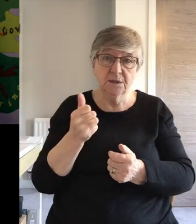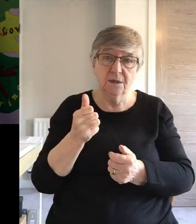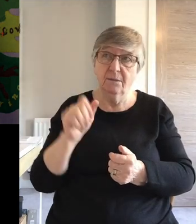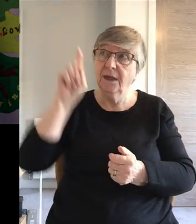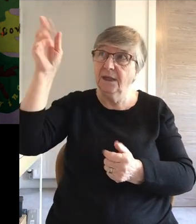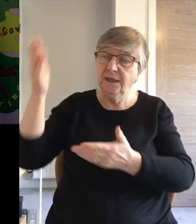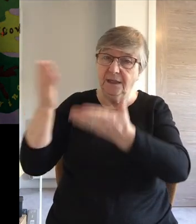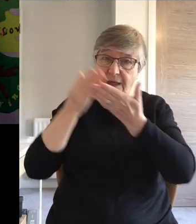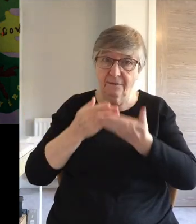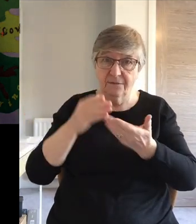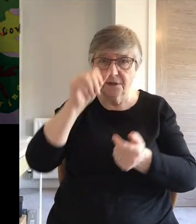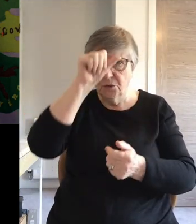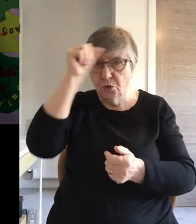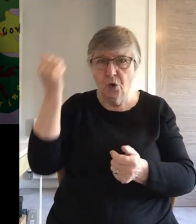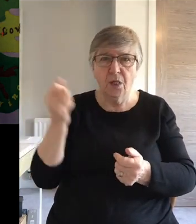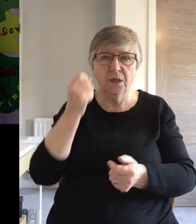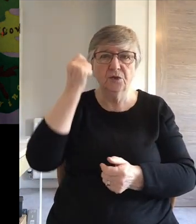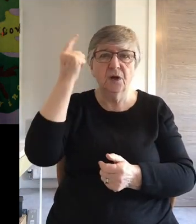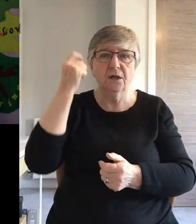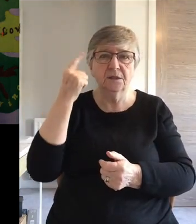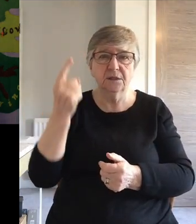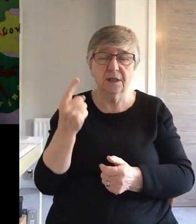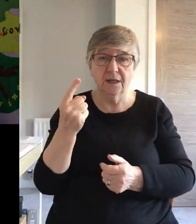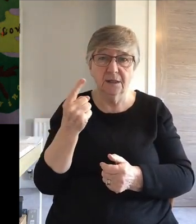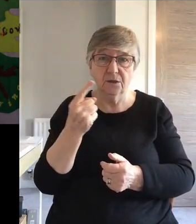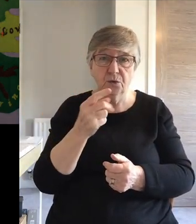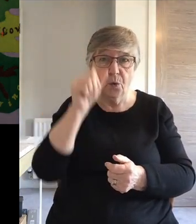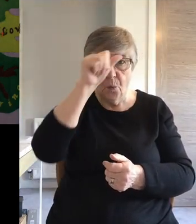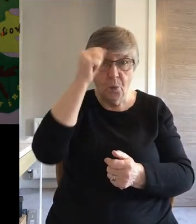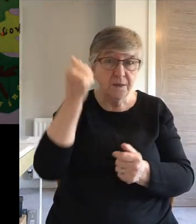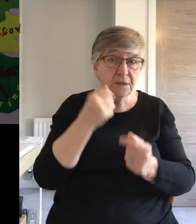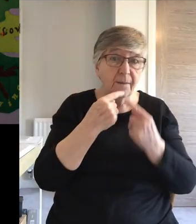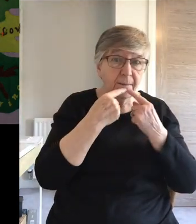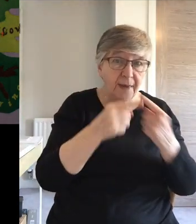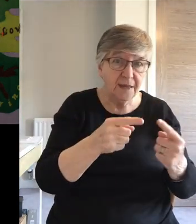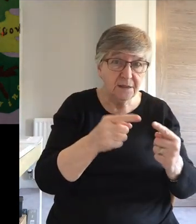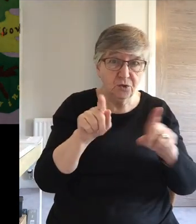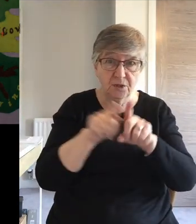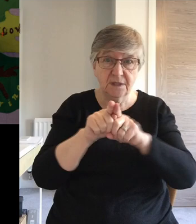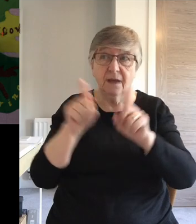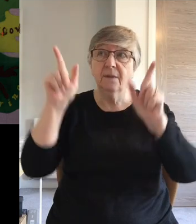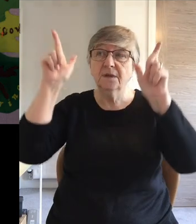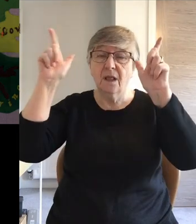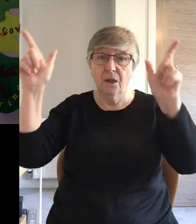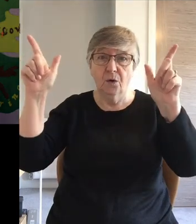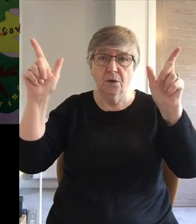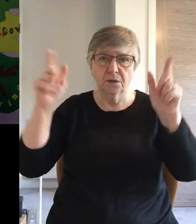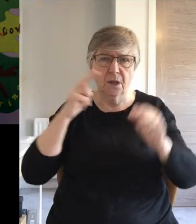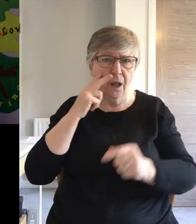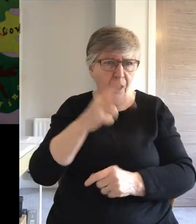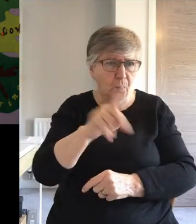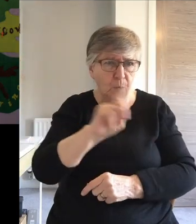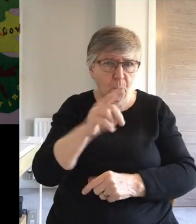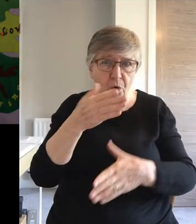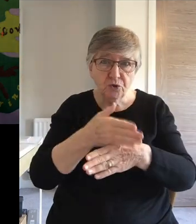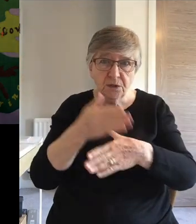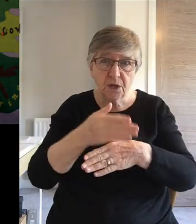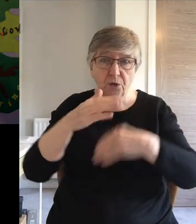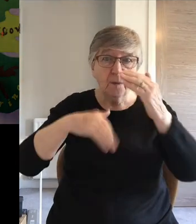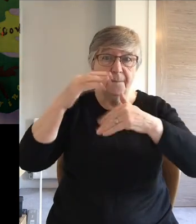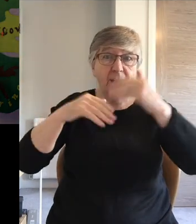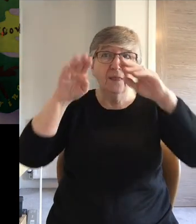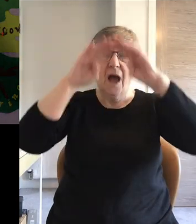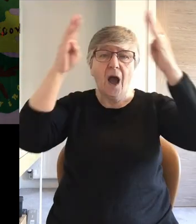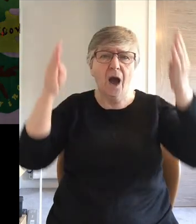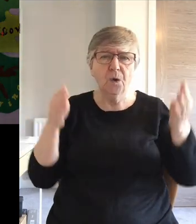mouth comes knowledge and understanding." So wisdom's message is the Lord's message. And look what wisdom has done. She has built